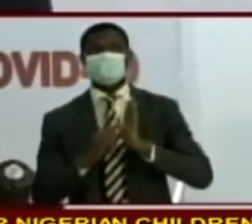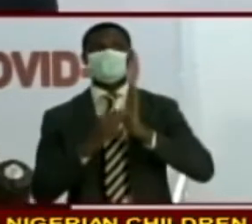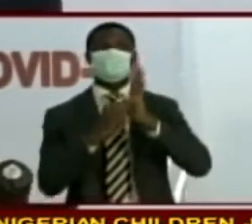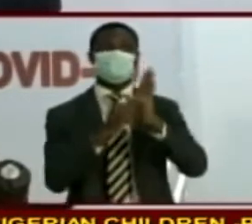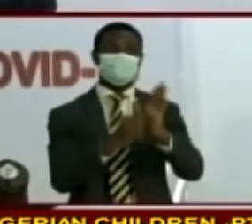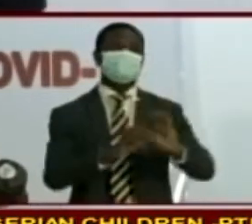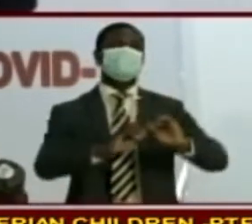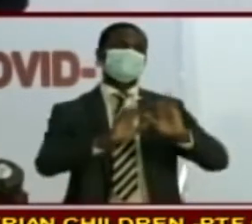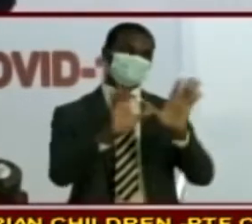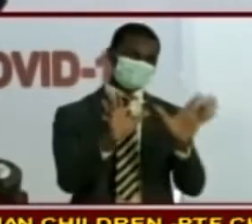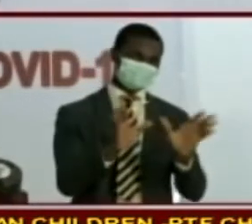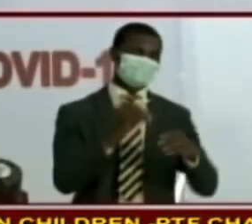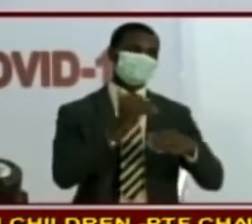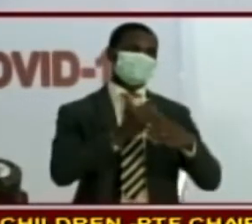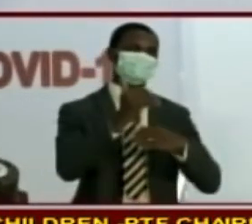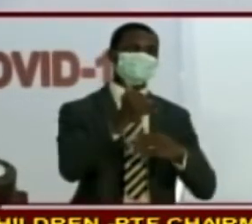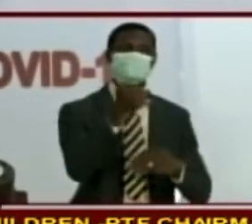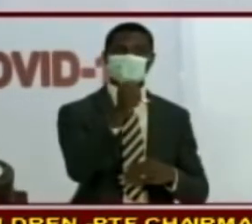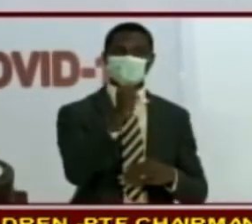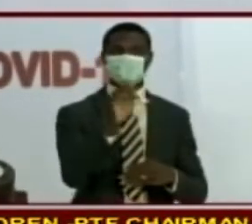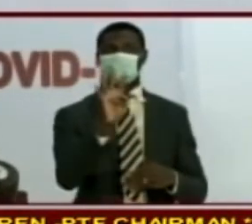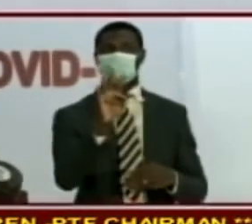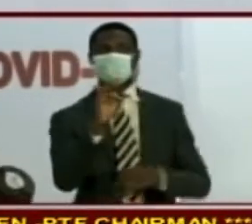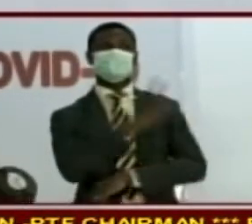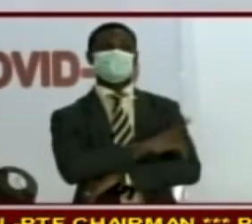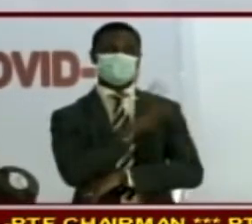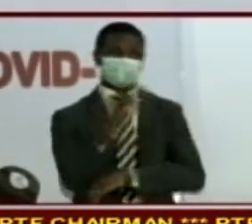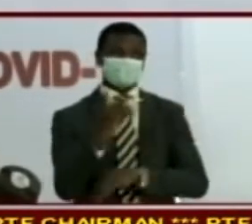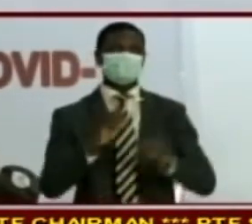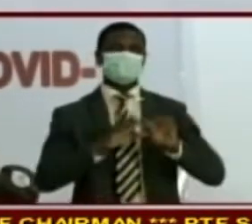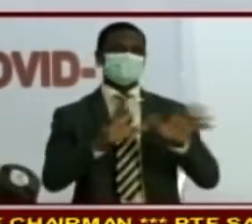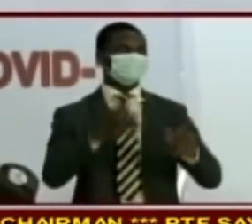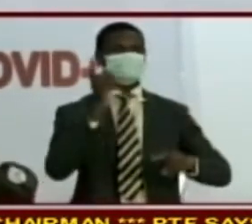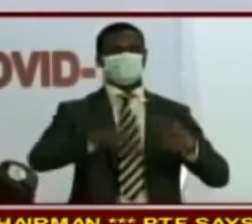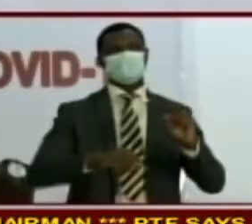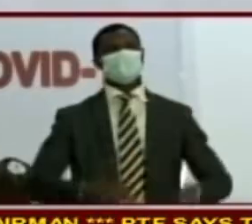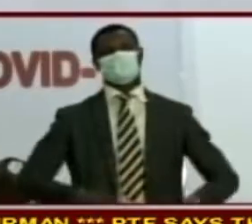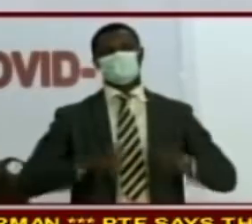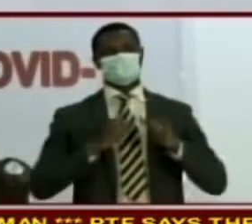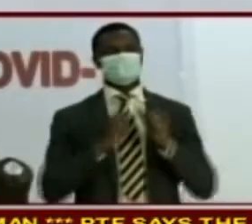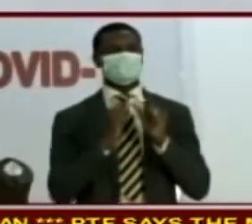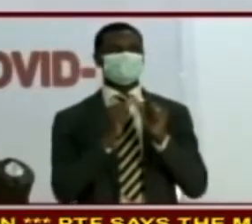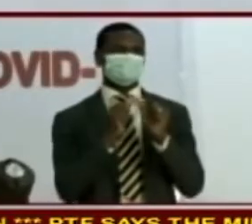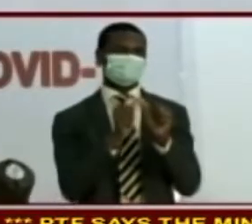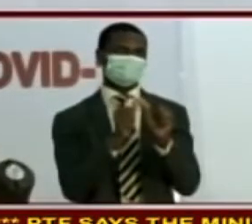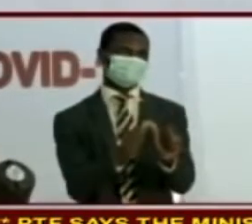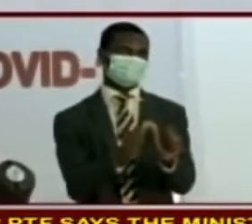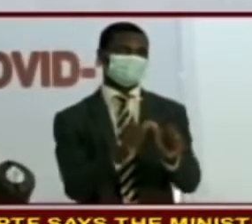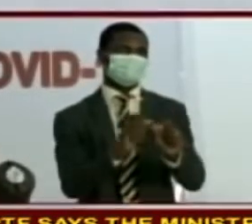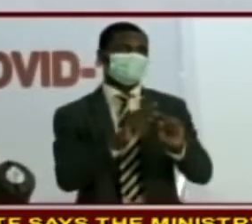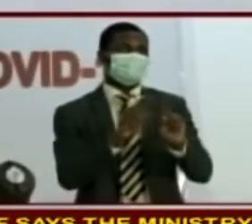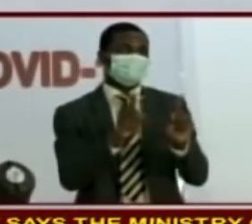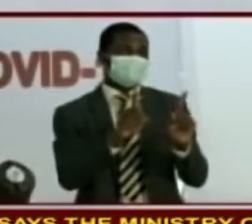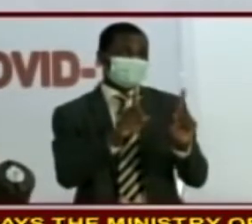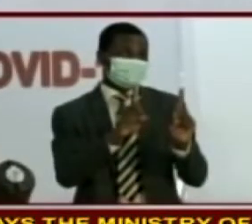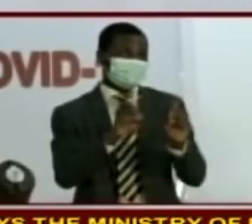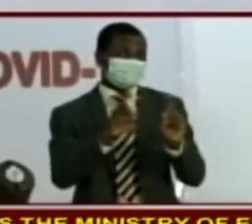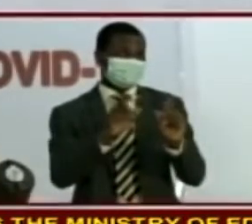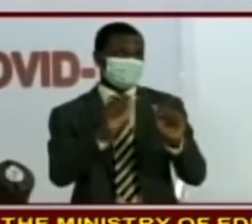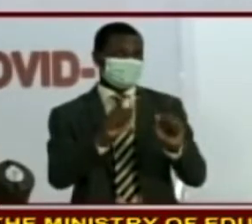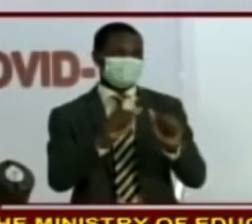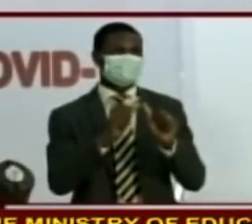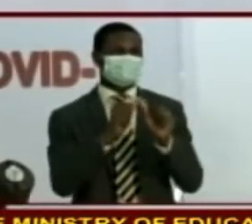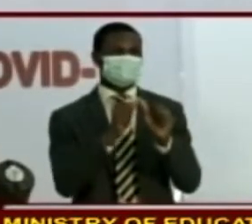viable after 10 to 14 days. But the test can remain positive. So if we